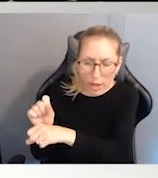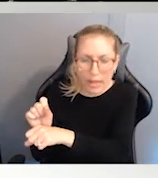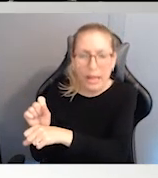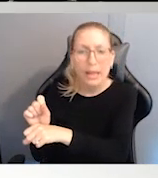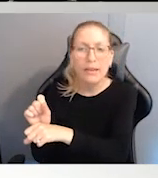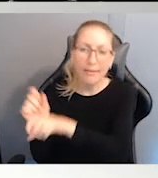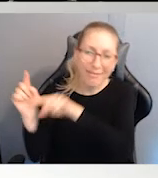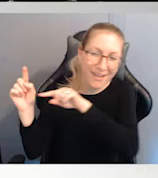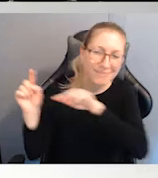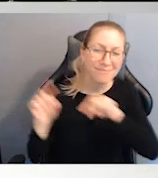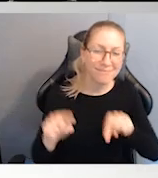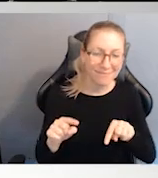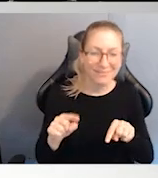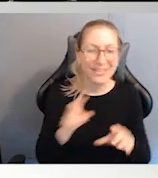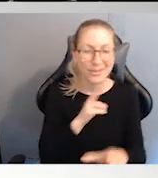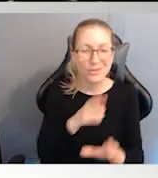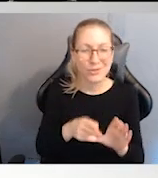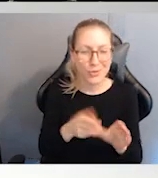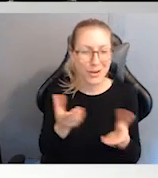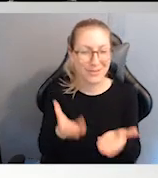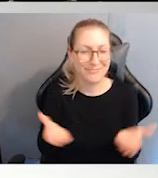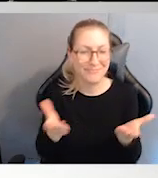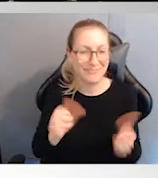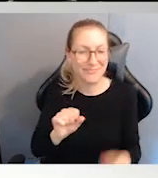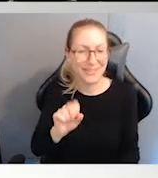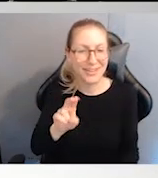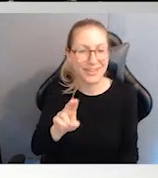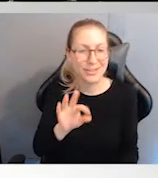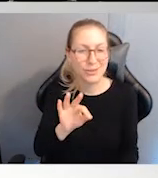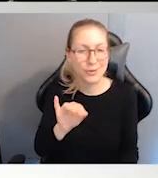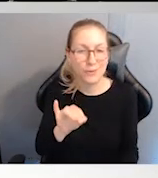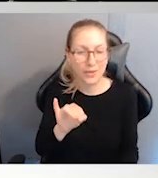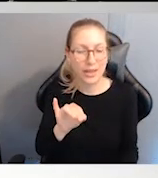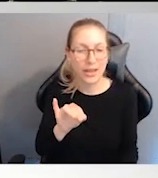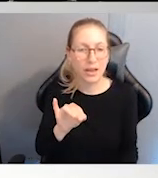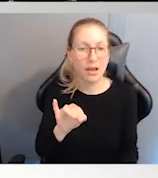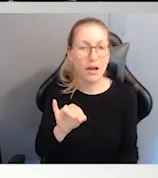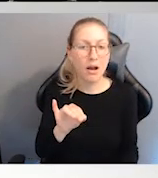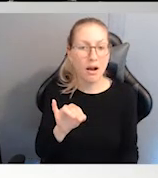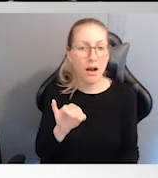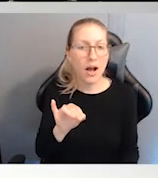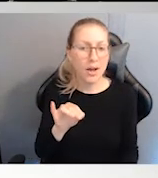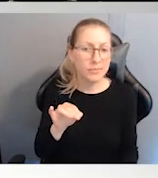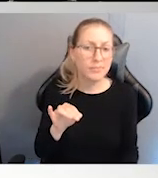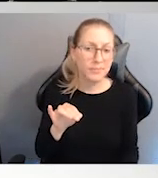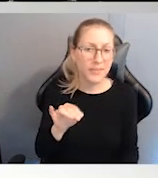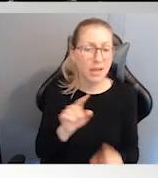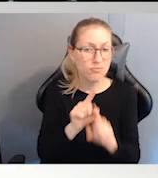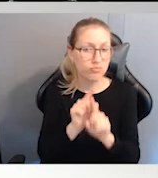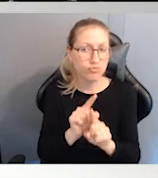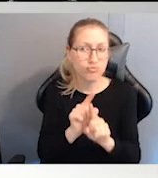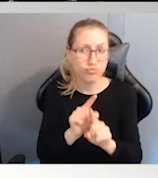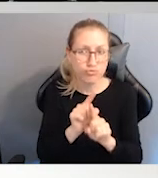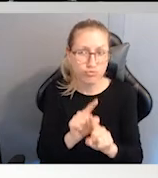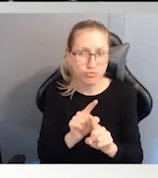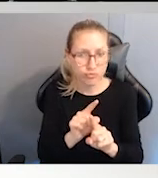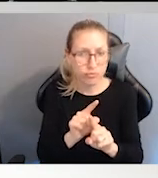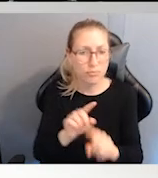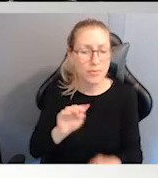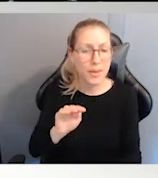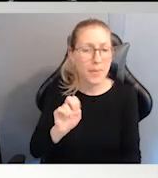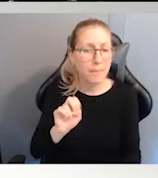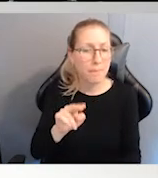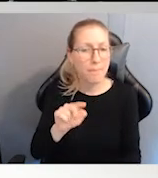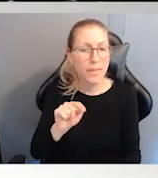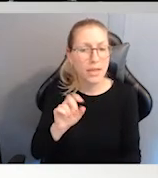and be the mentor of Sufi. And I advocated when I was living in